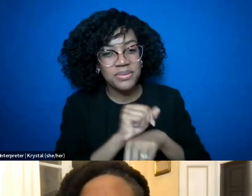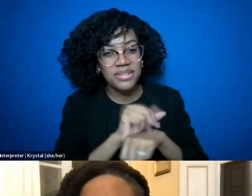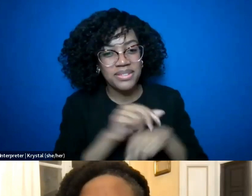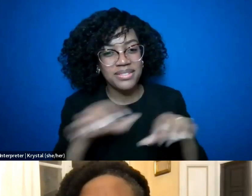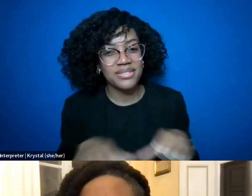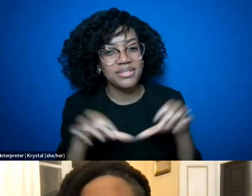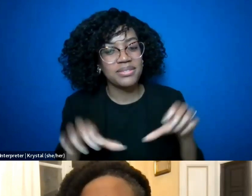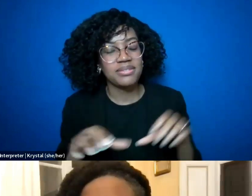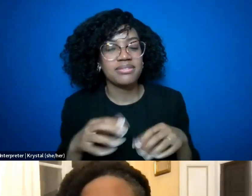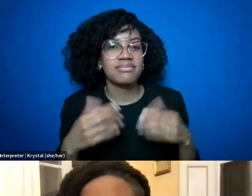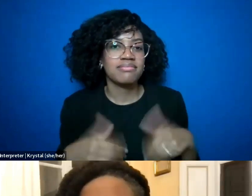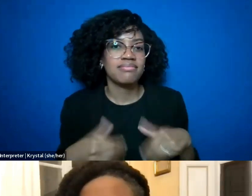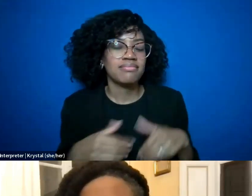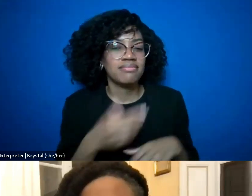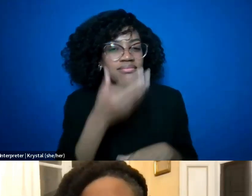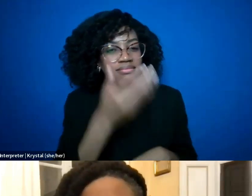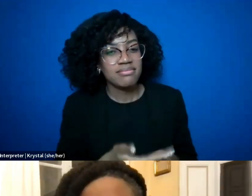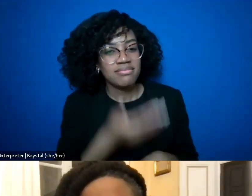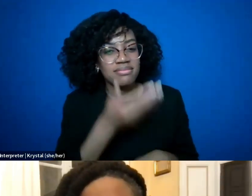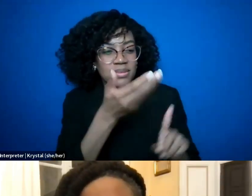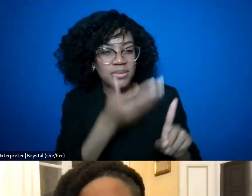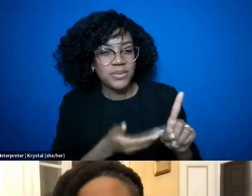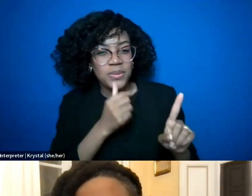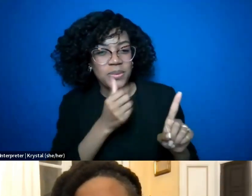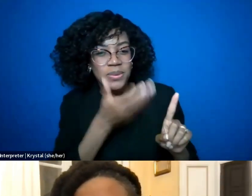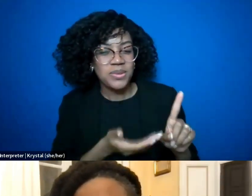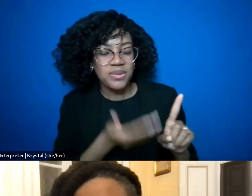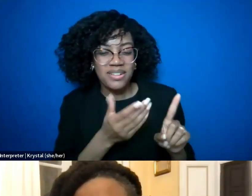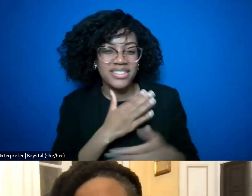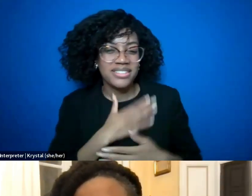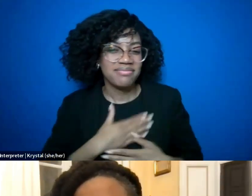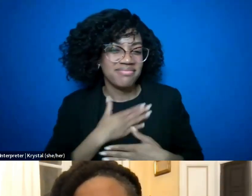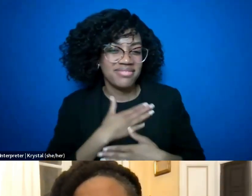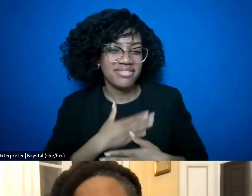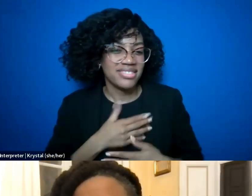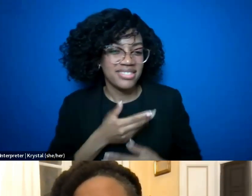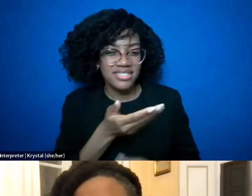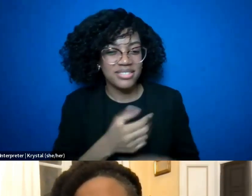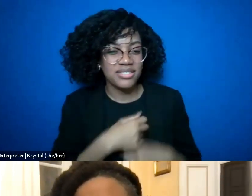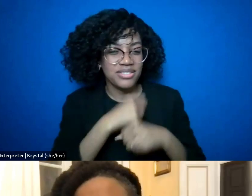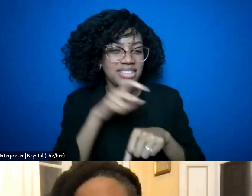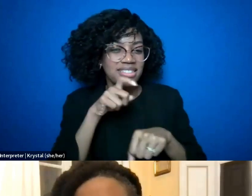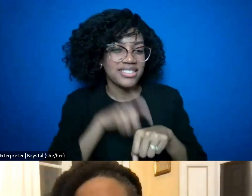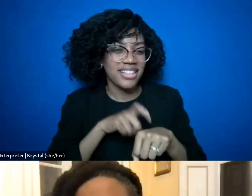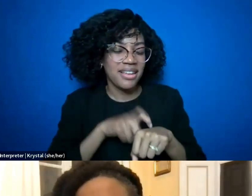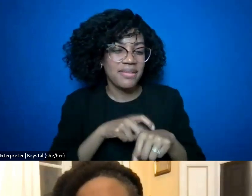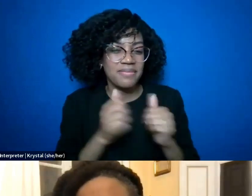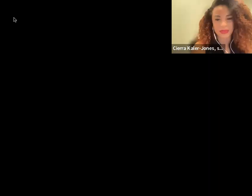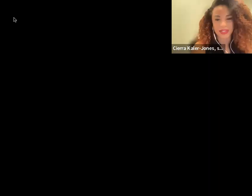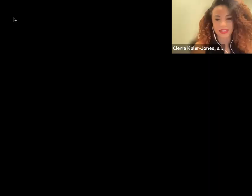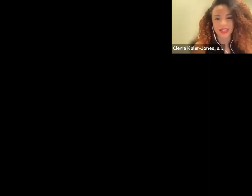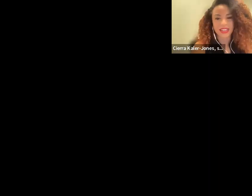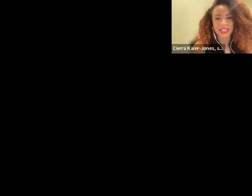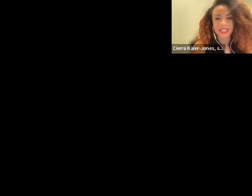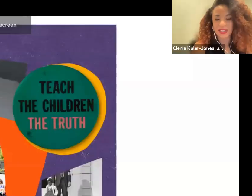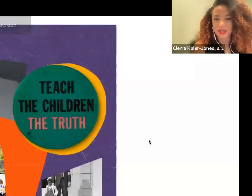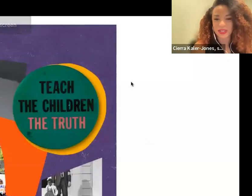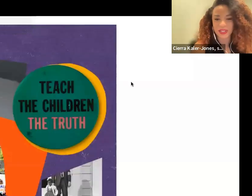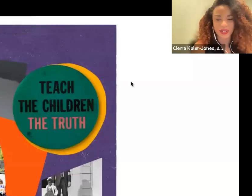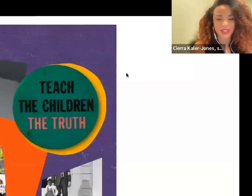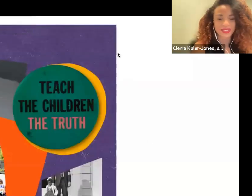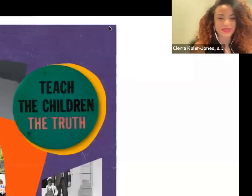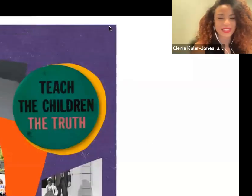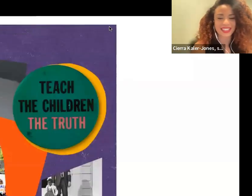more importantly, the person that you are. We're just so appreciative that you created time and space to be here with us so that we could